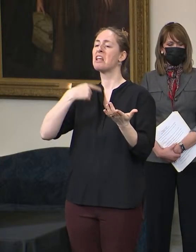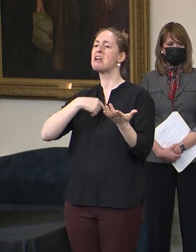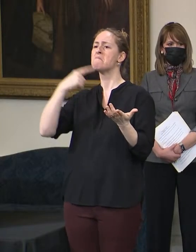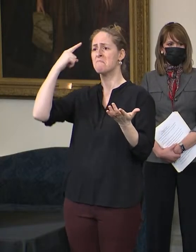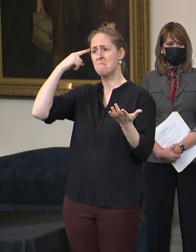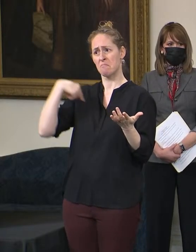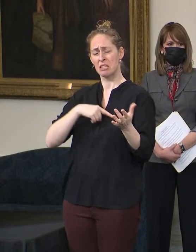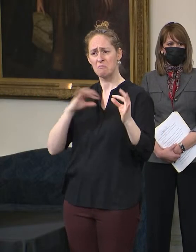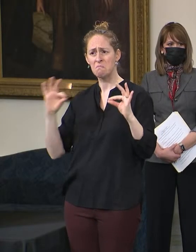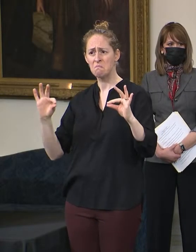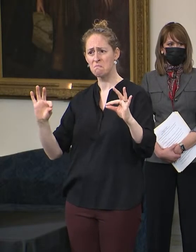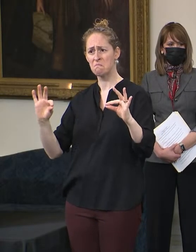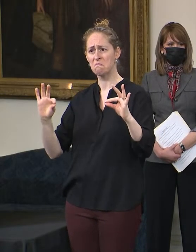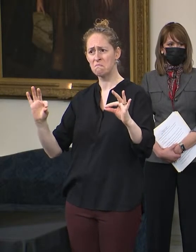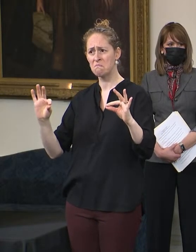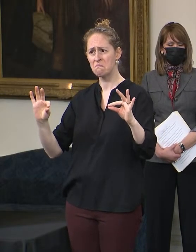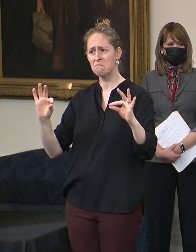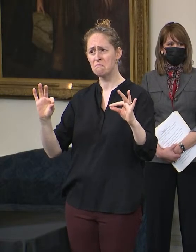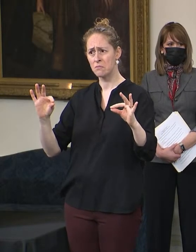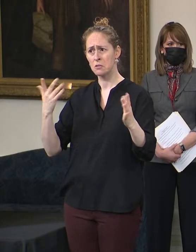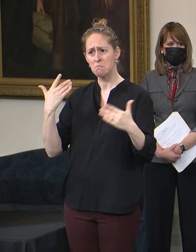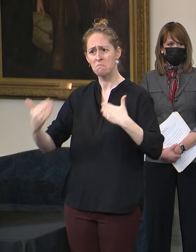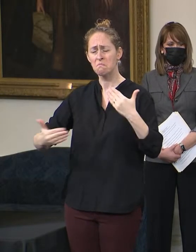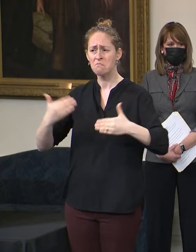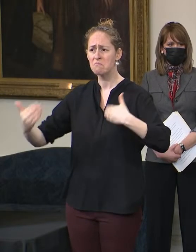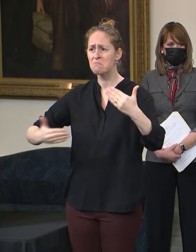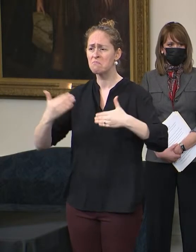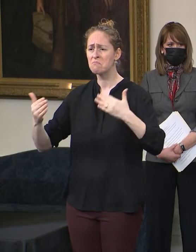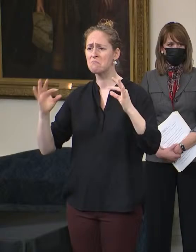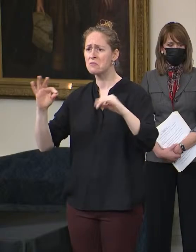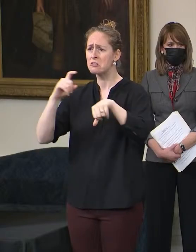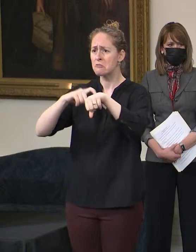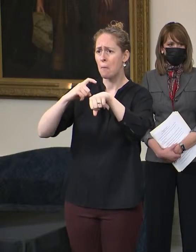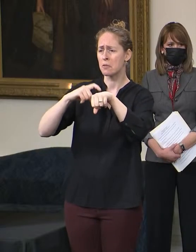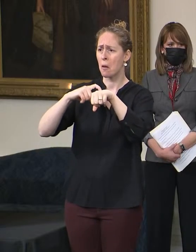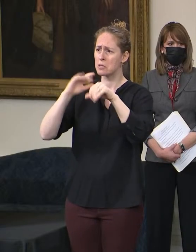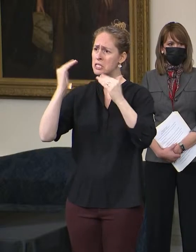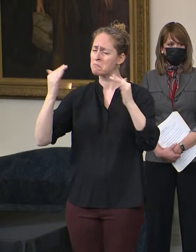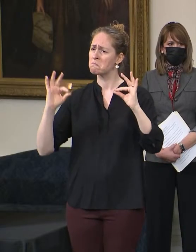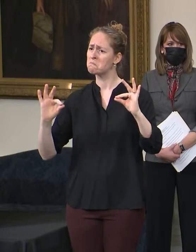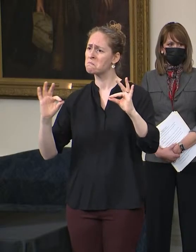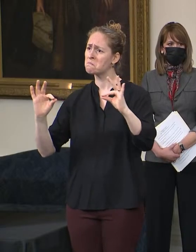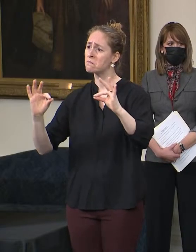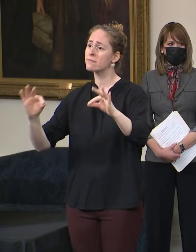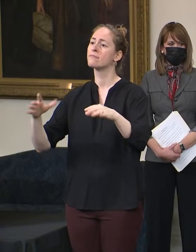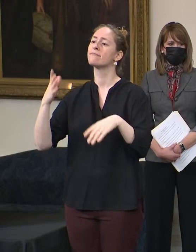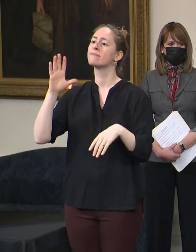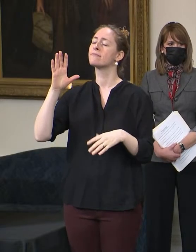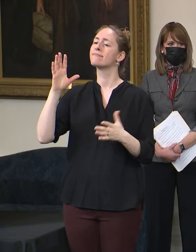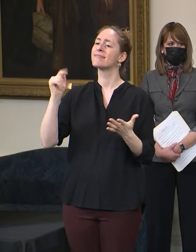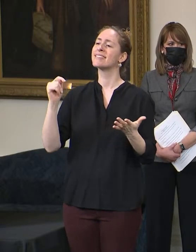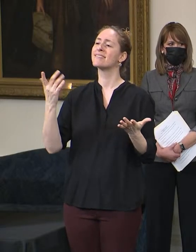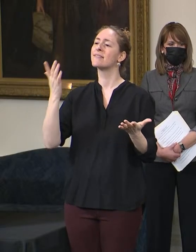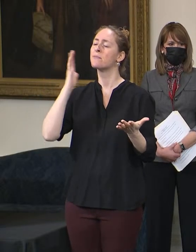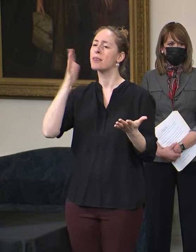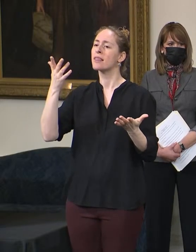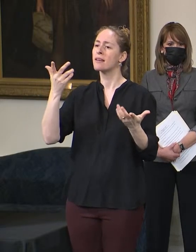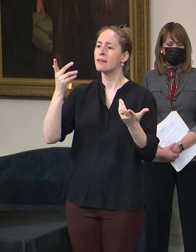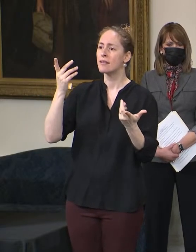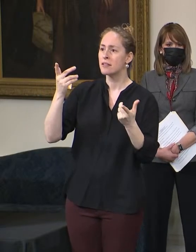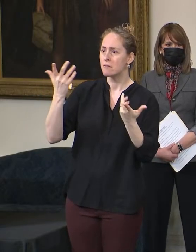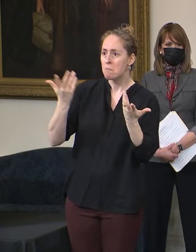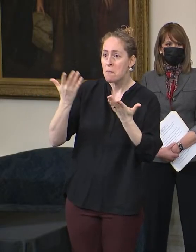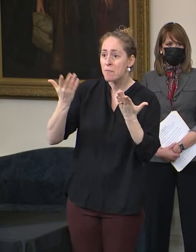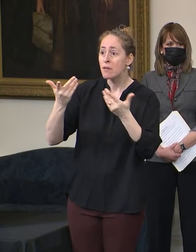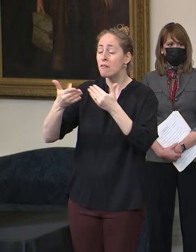right time. But as I mentioned earlier, we're going to continue to take more actions as we see fit. And I